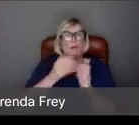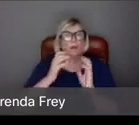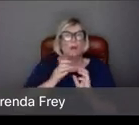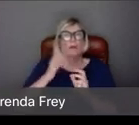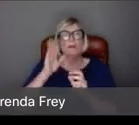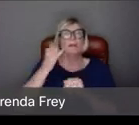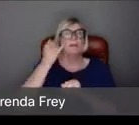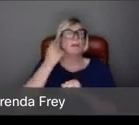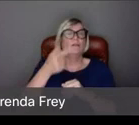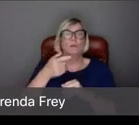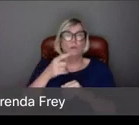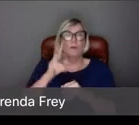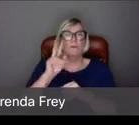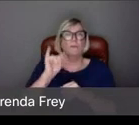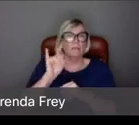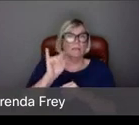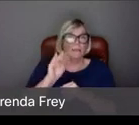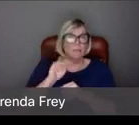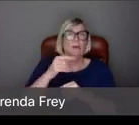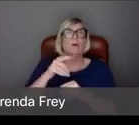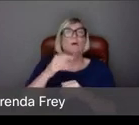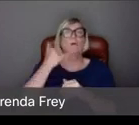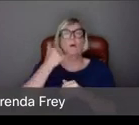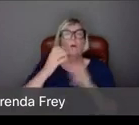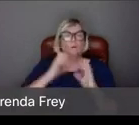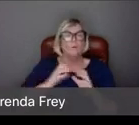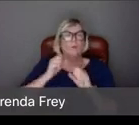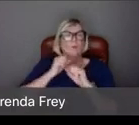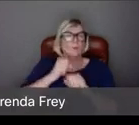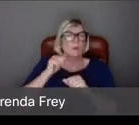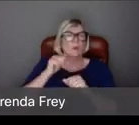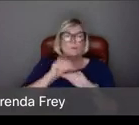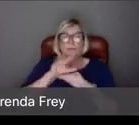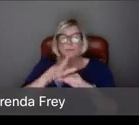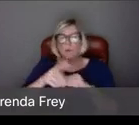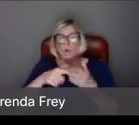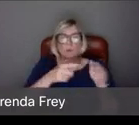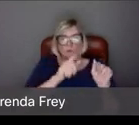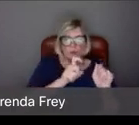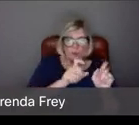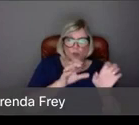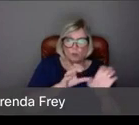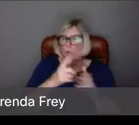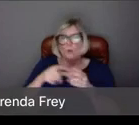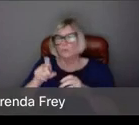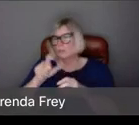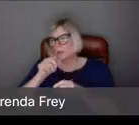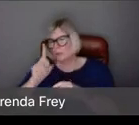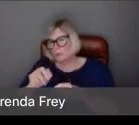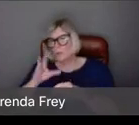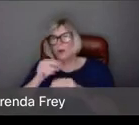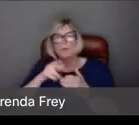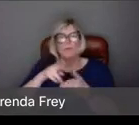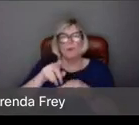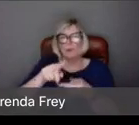the Office of Consumer Protection. We can counsel you on what to do, what not to do, refer you where you need to go, and try